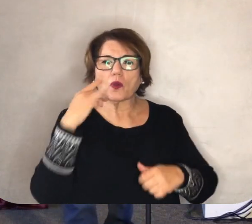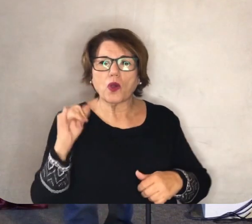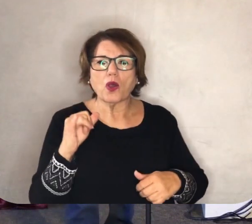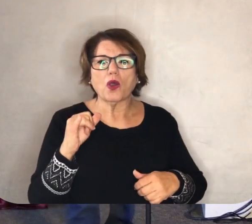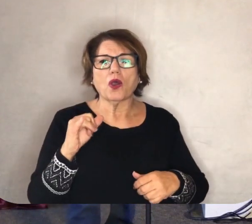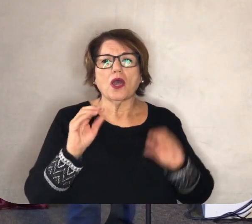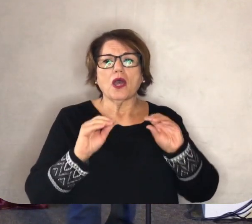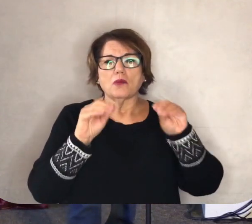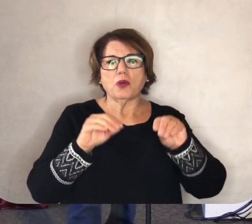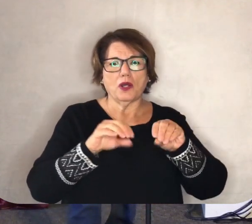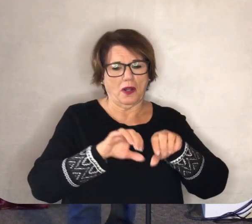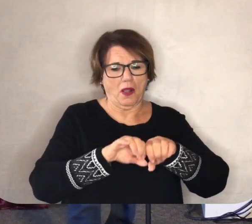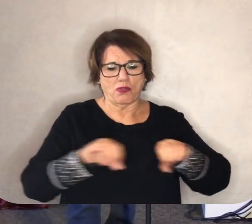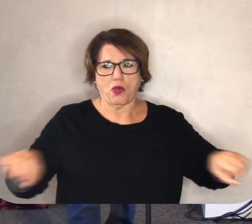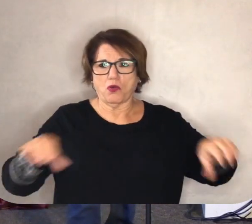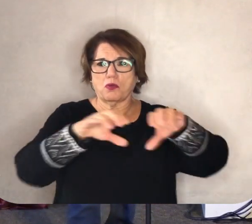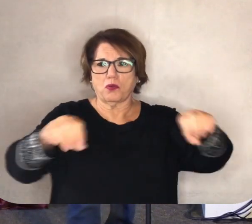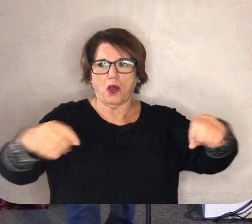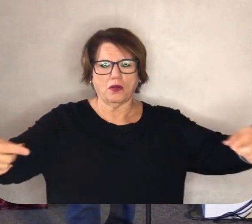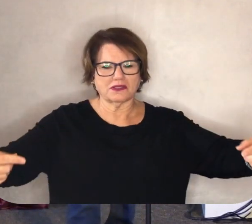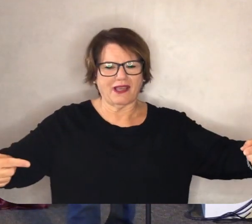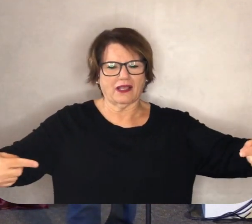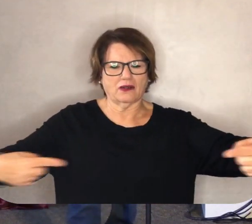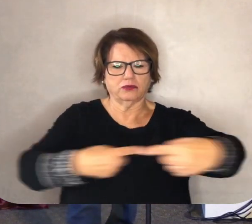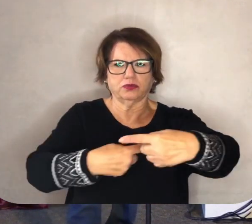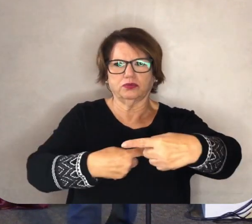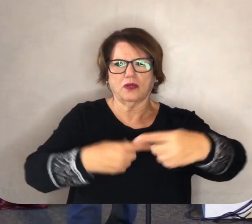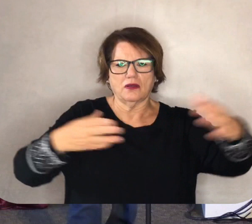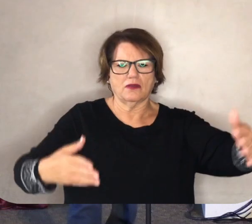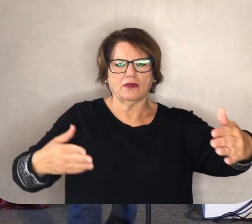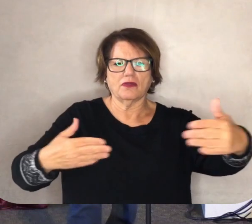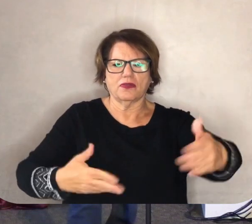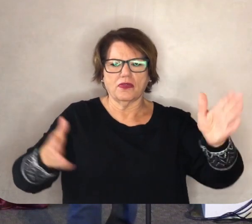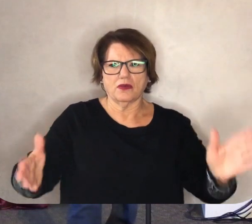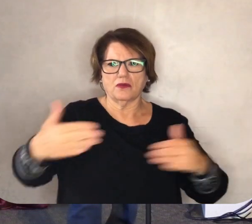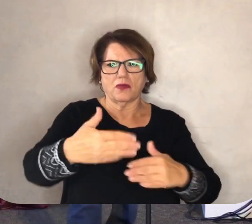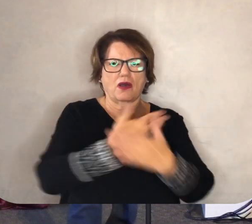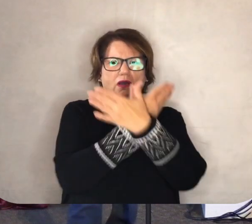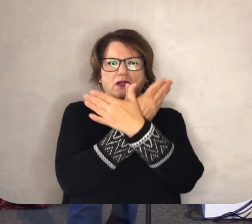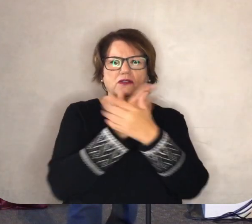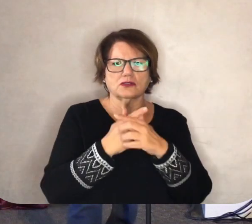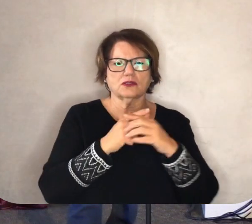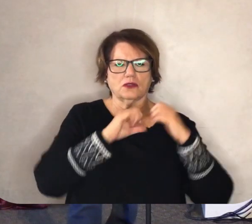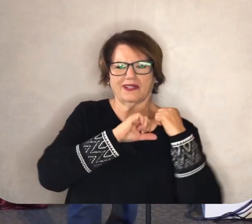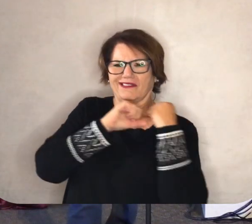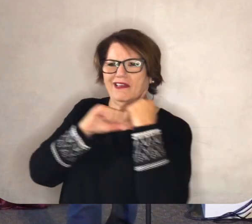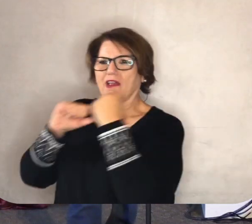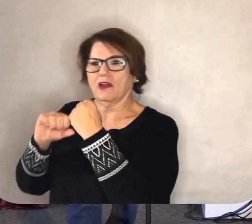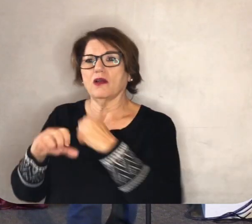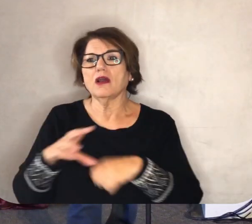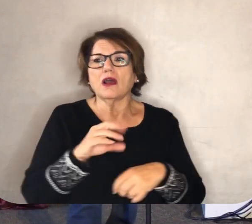shall put the poles into the rings on the side of the ark to carry the ark with them. The poles shall remain in the rings of the